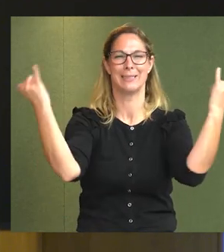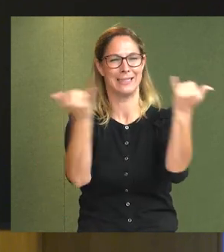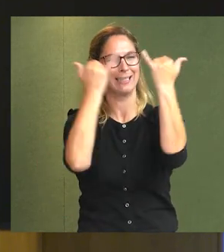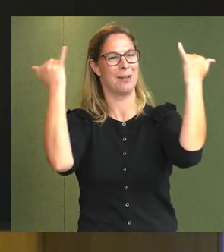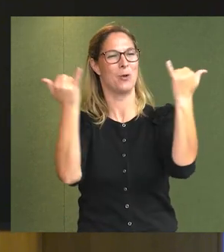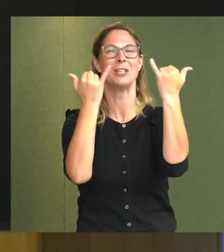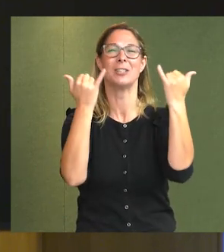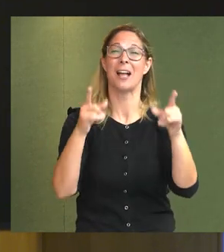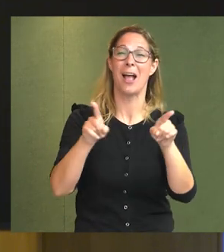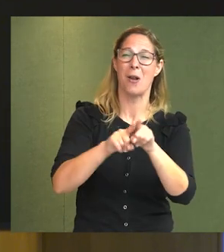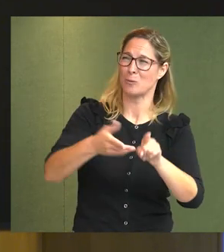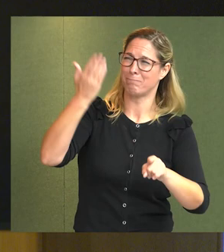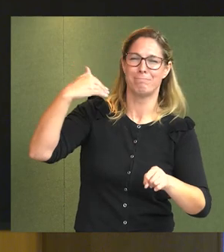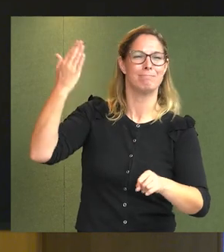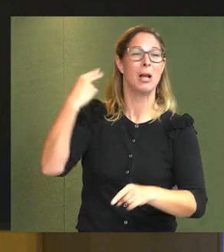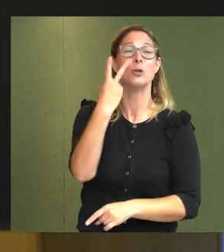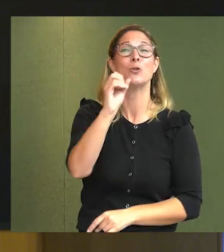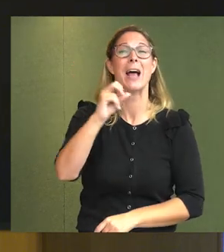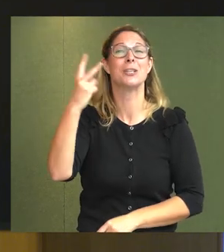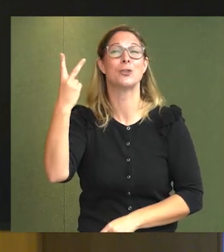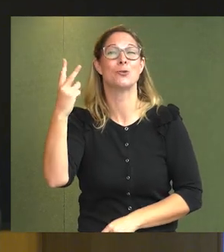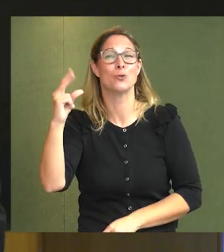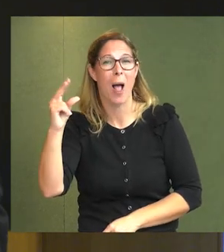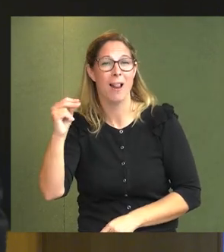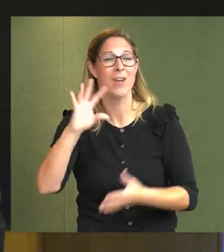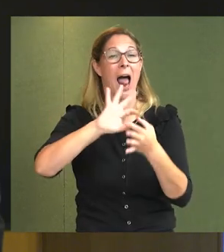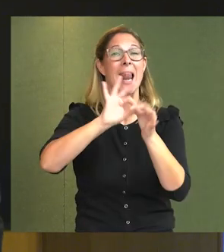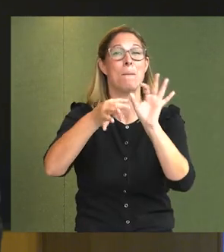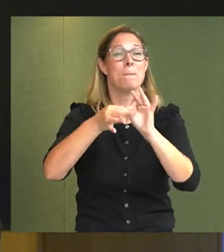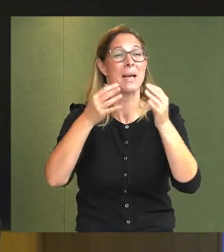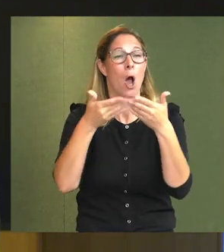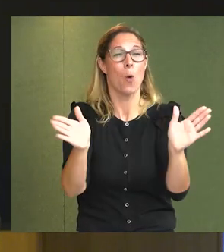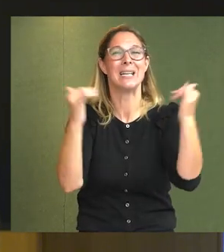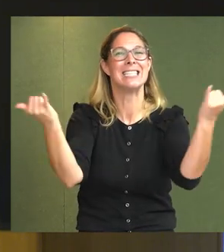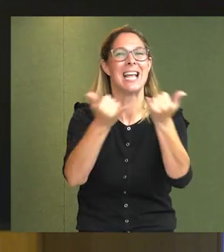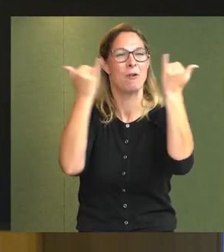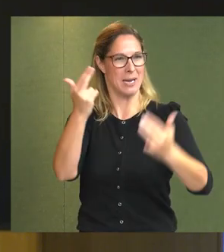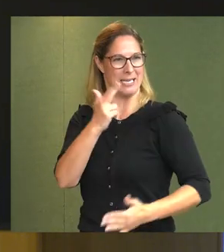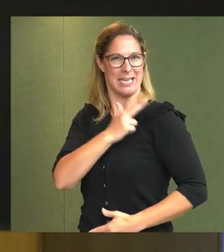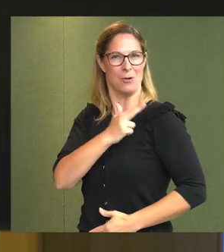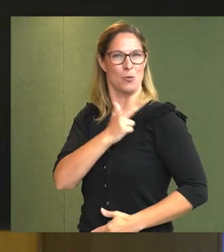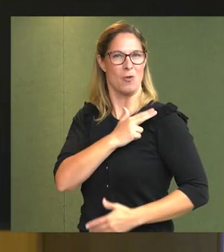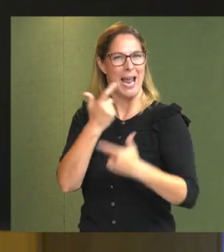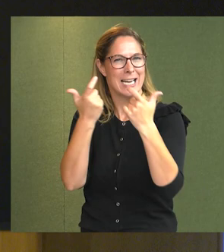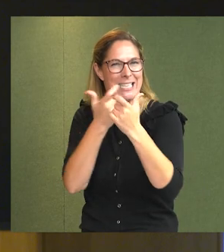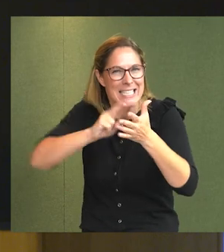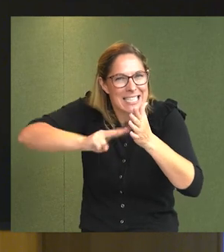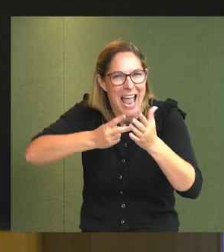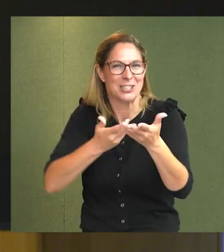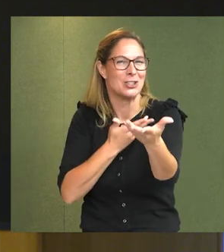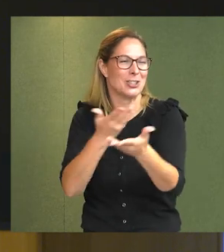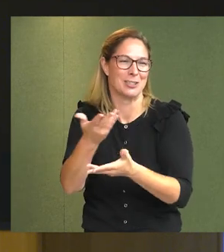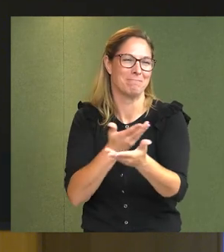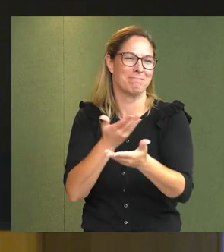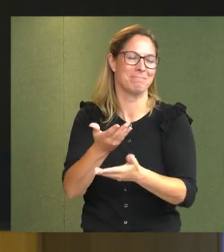for the 2012 Olympic opening ceremony. The steadfast continuity of her